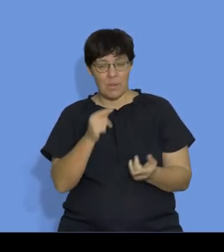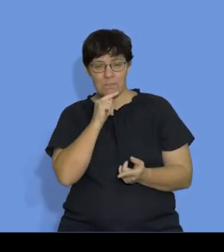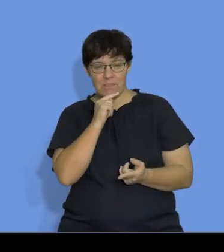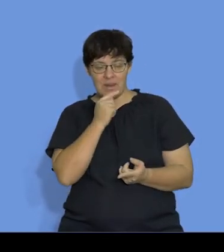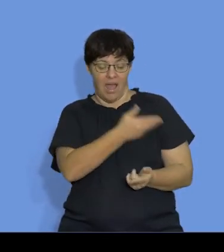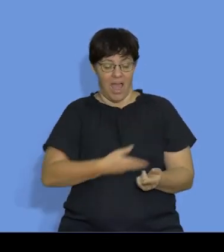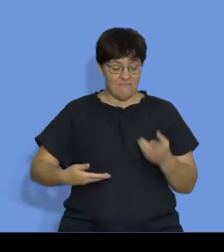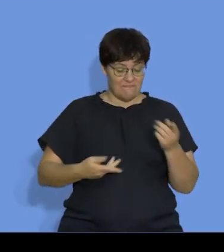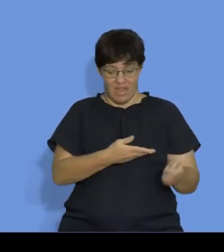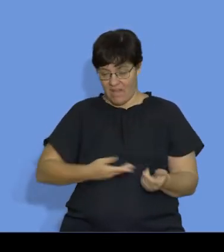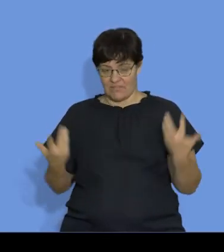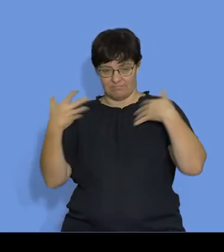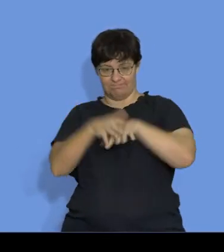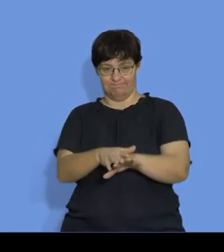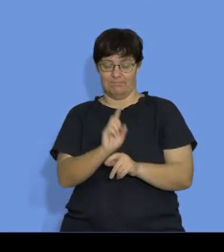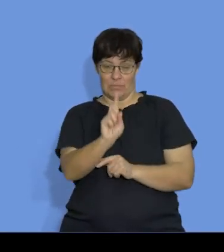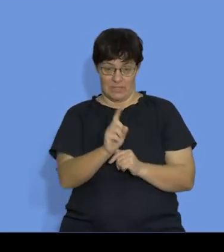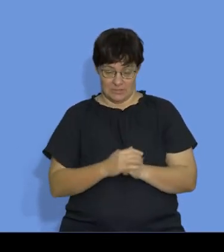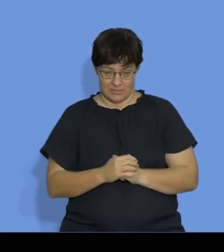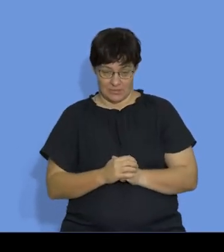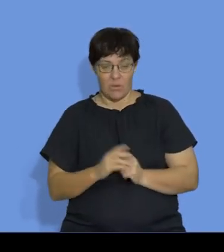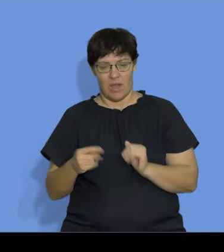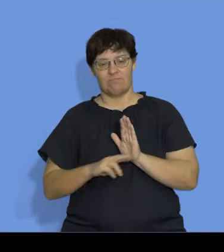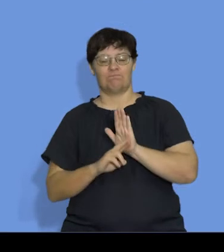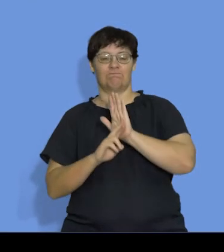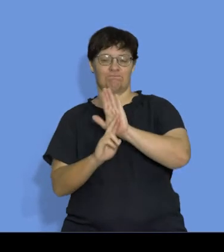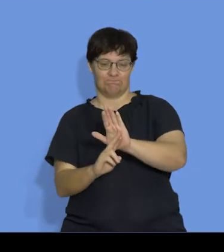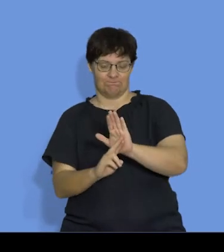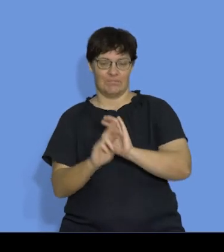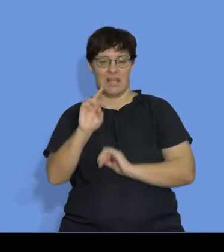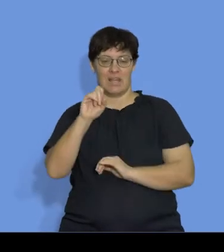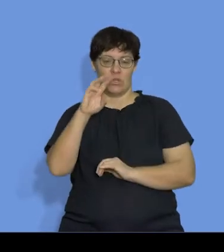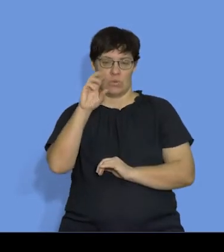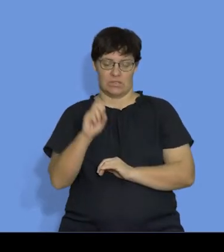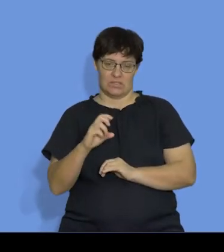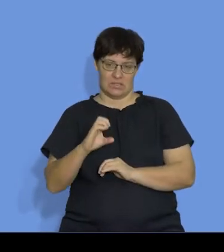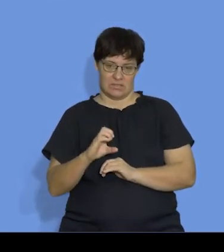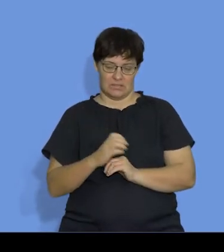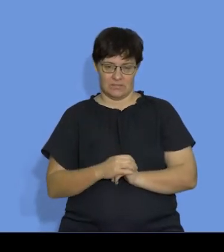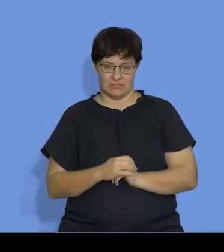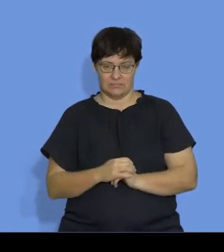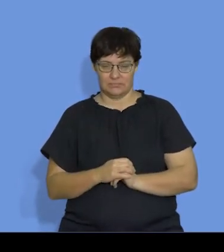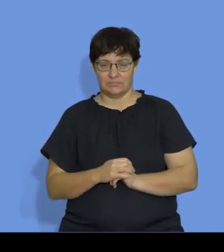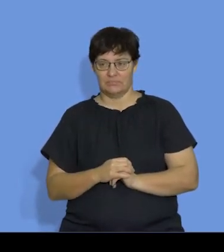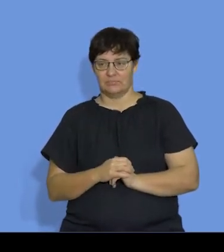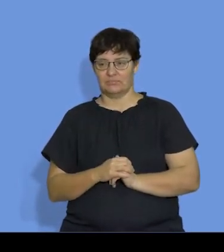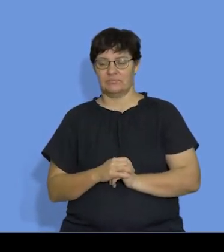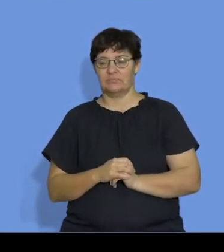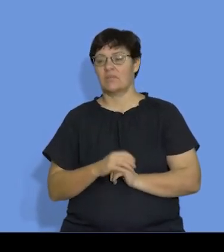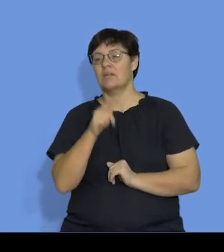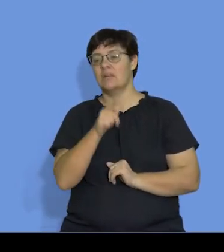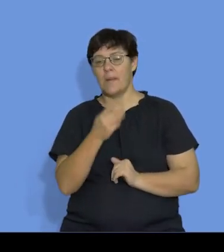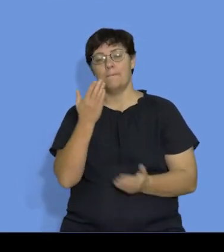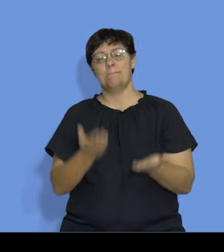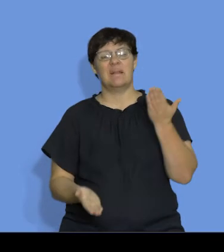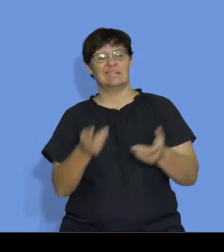half reactions. That's in as far as representing these redox reactions. Right. Now, when it comes to